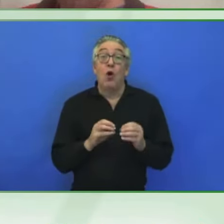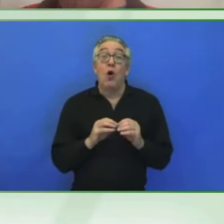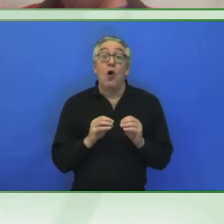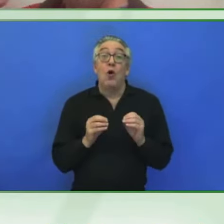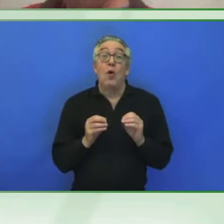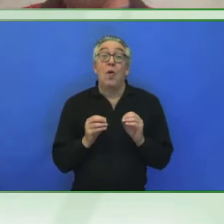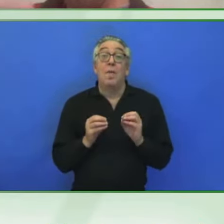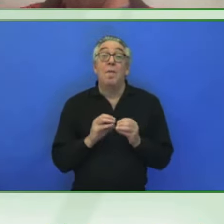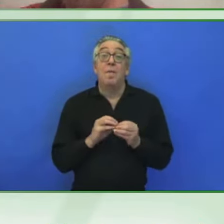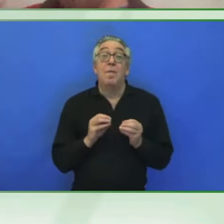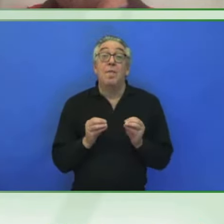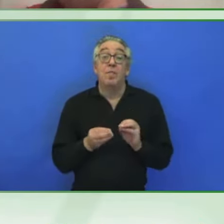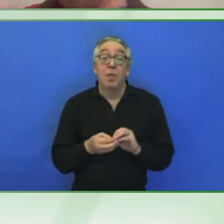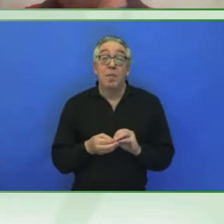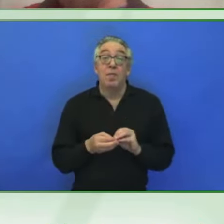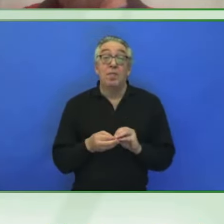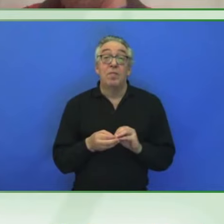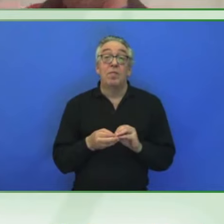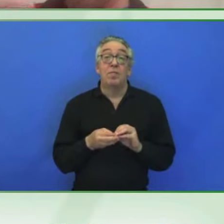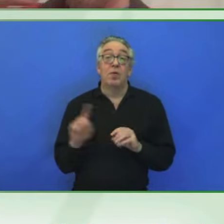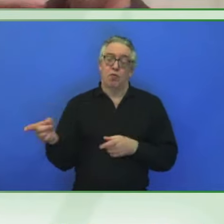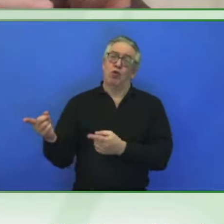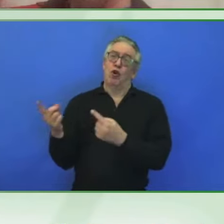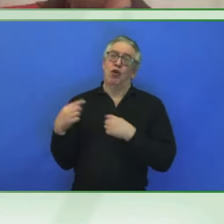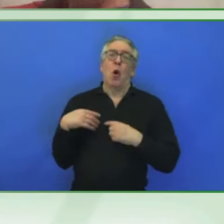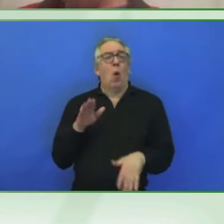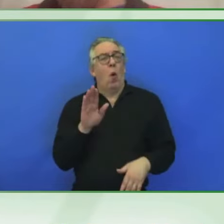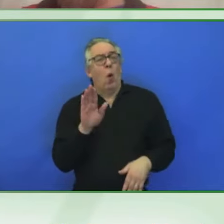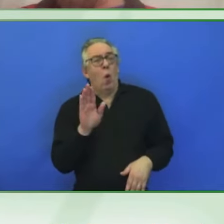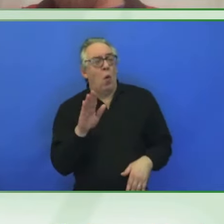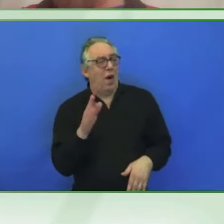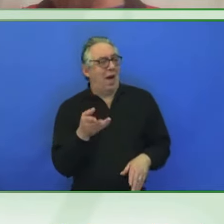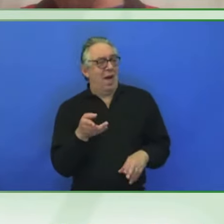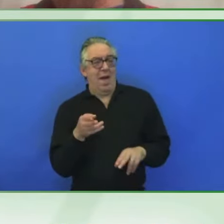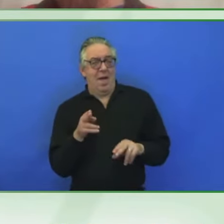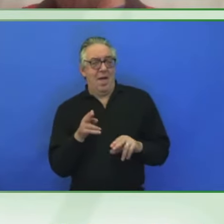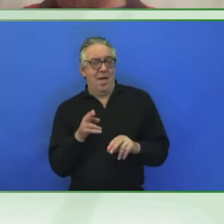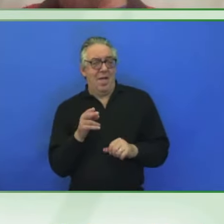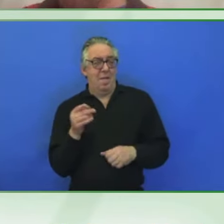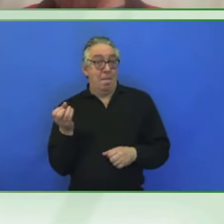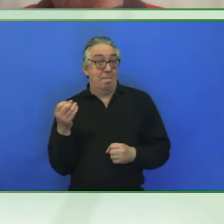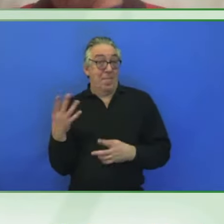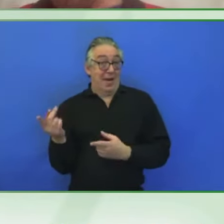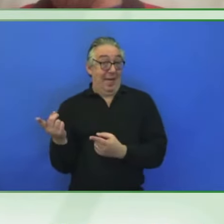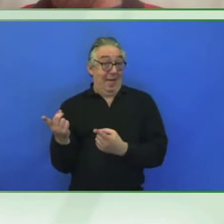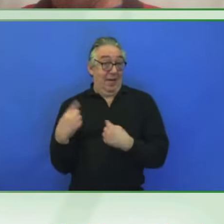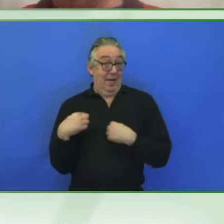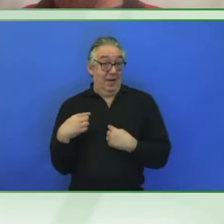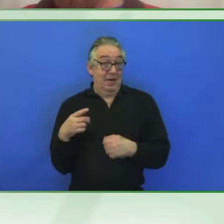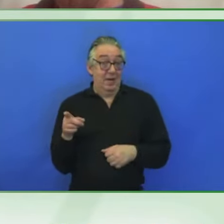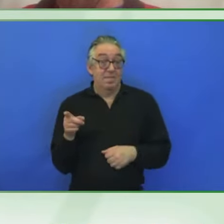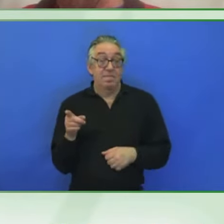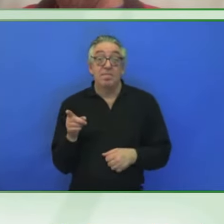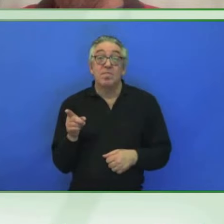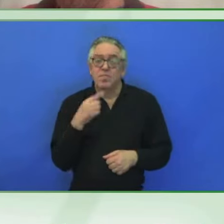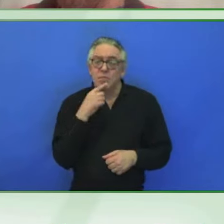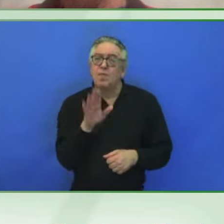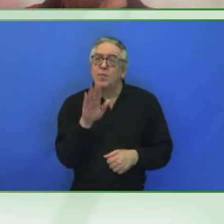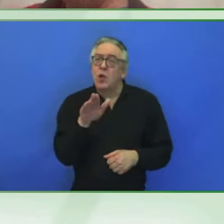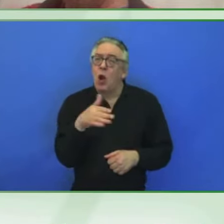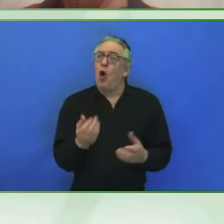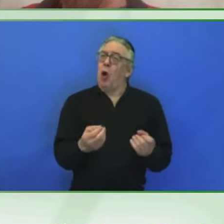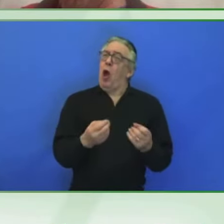the comeback, is that when designing a new system, the question generally comes up, so how many of our vehicles should we make